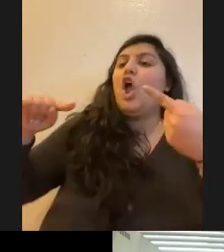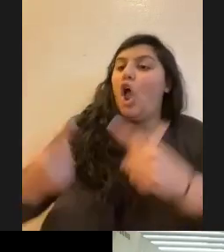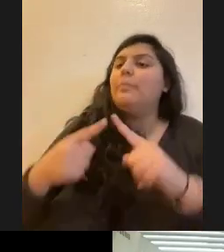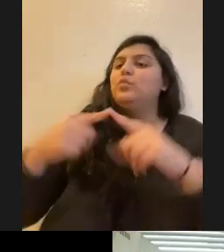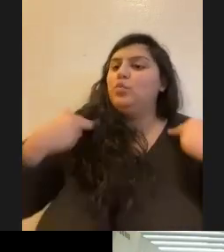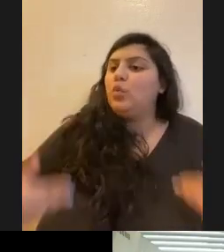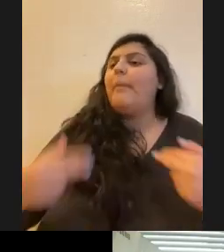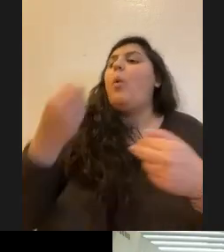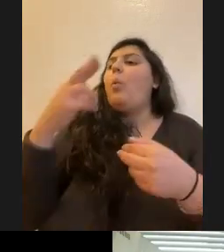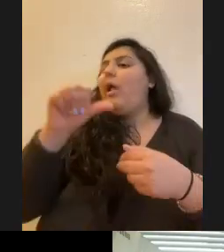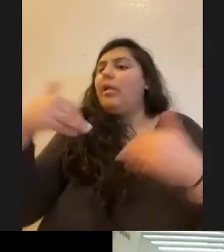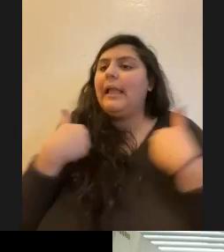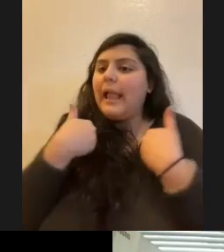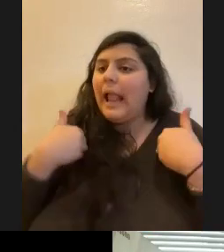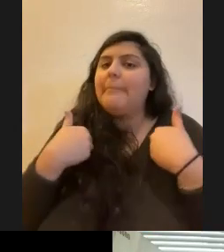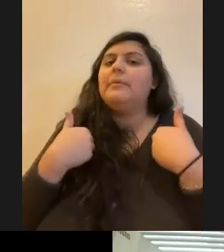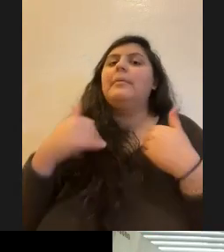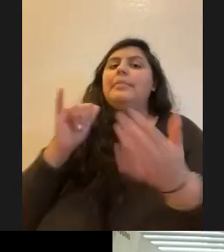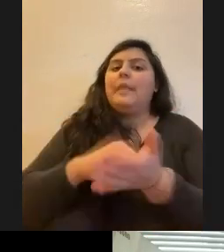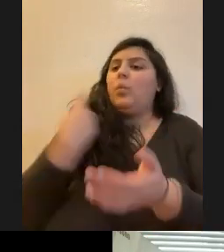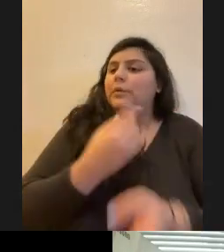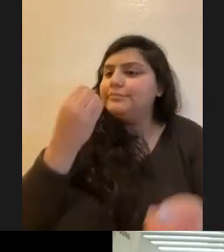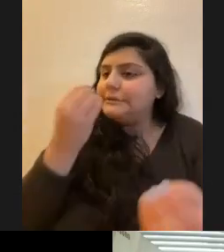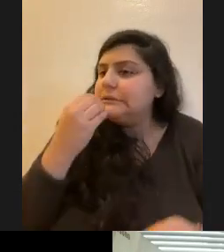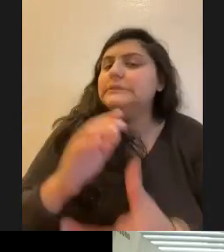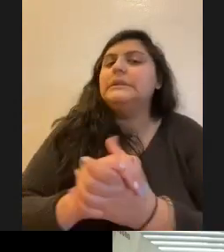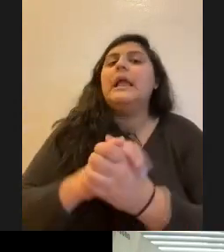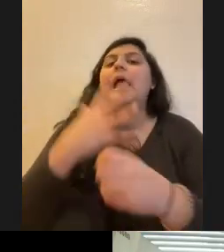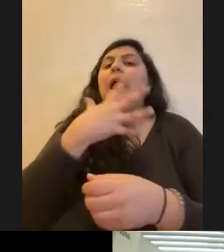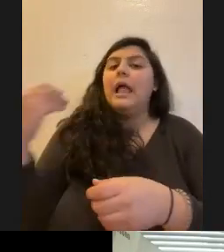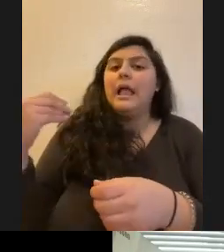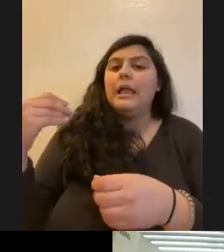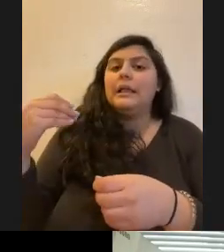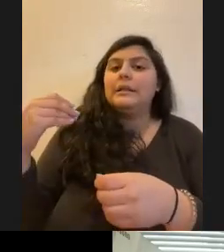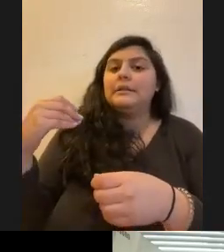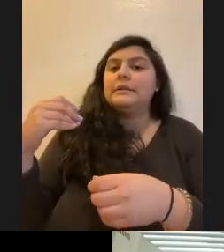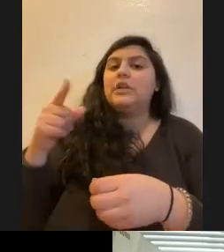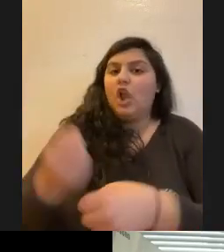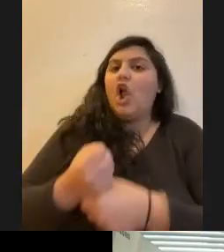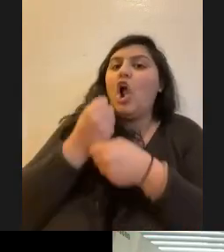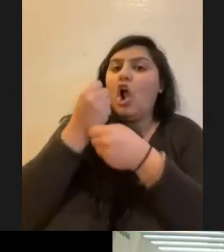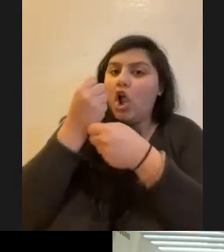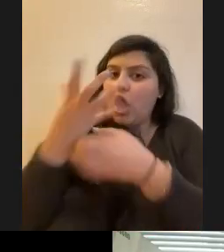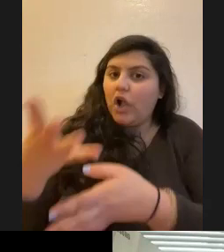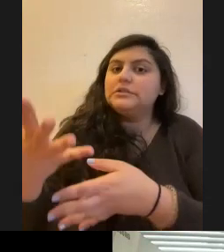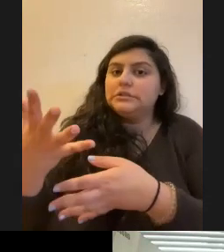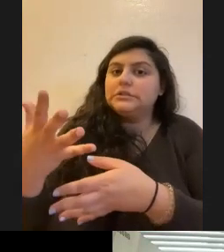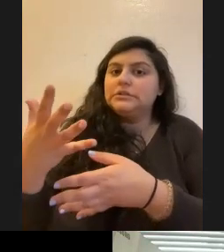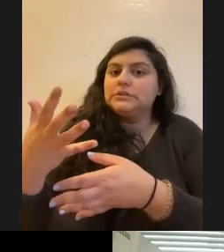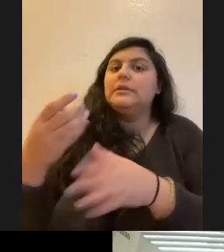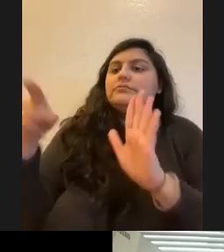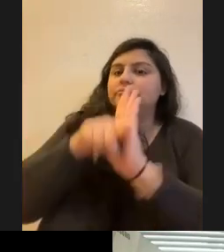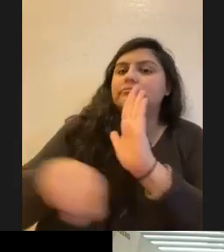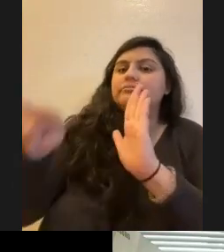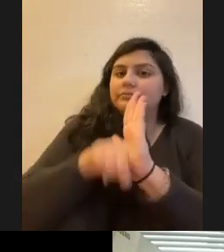wildlife population that we may feed off of. And it usually causes like detrimental effects